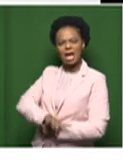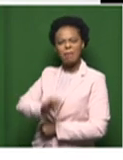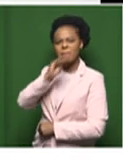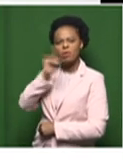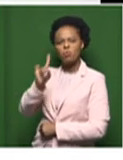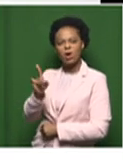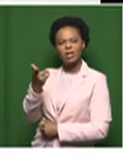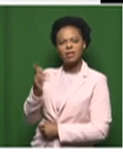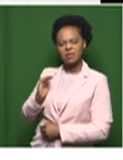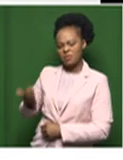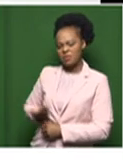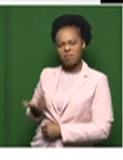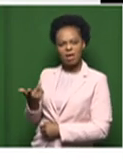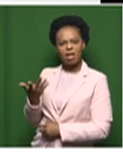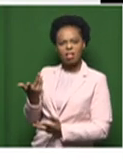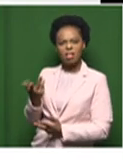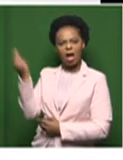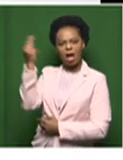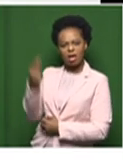South Africa?